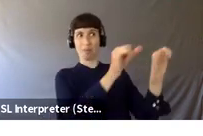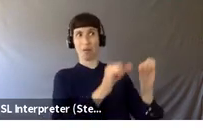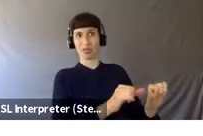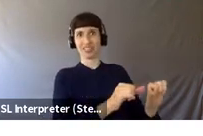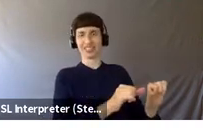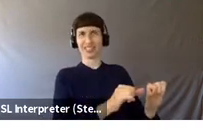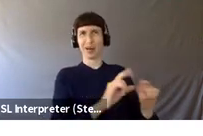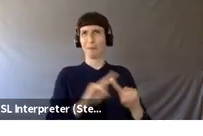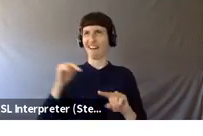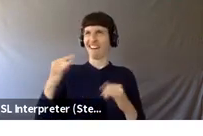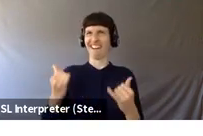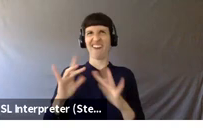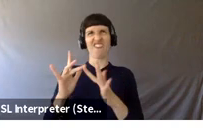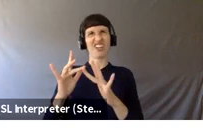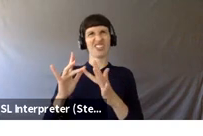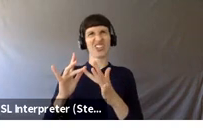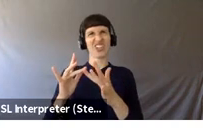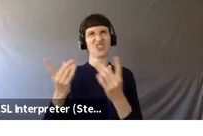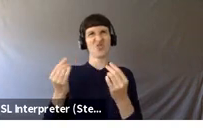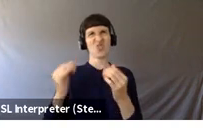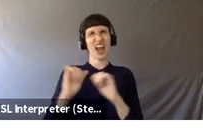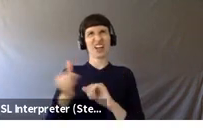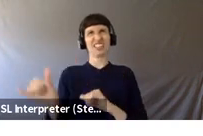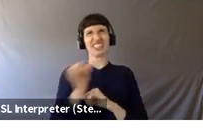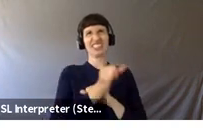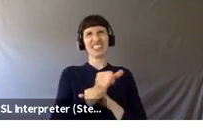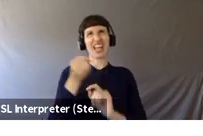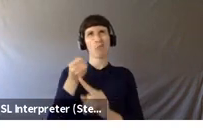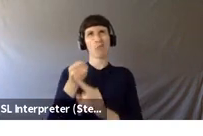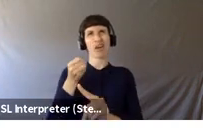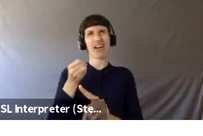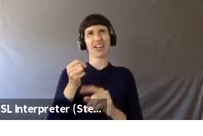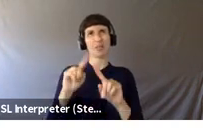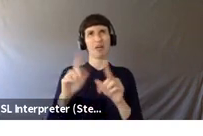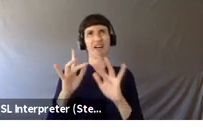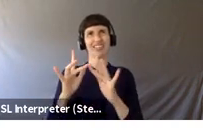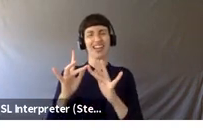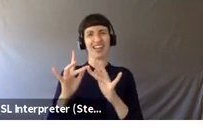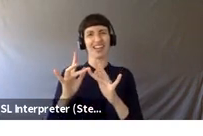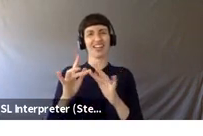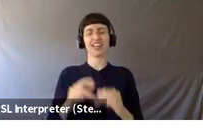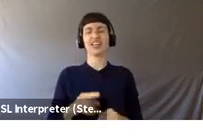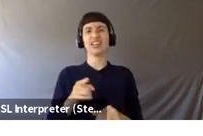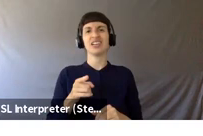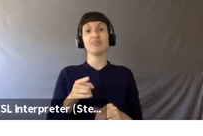space? You get to really reimagine and recreate your learning space with your learners, your students. So remember, keep in